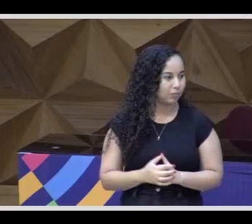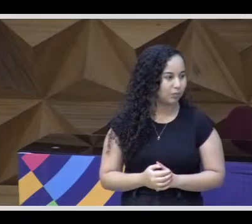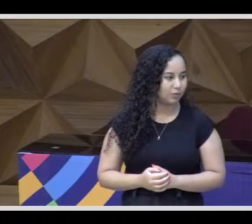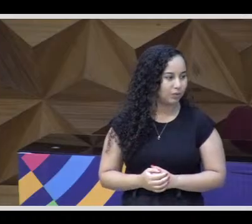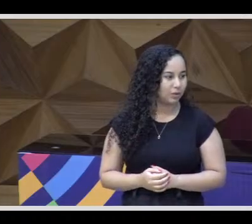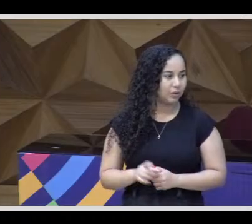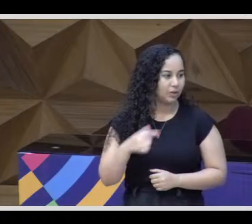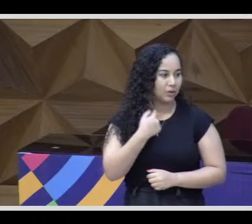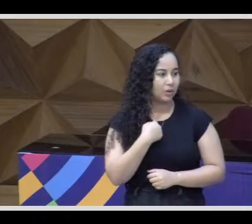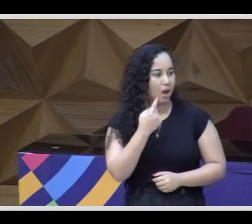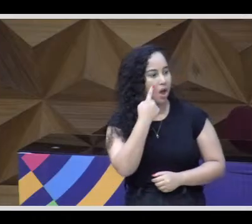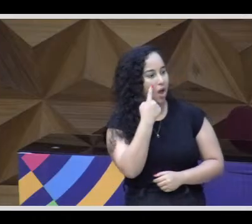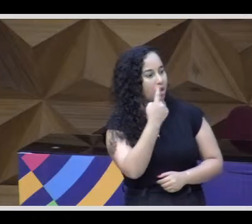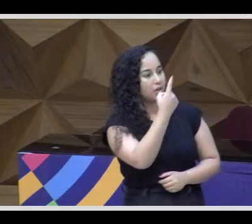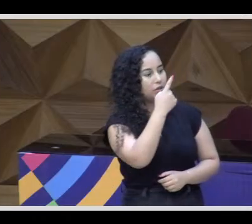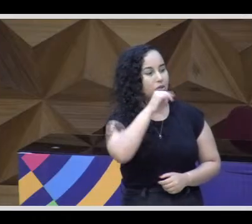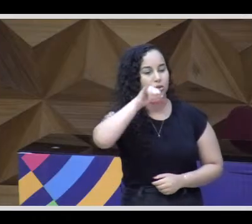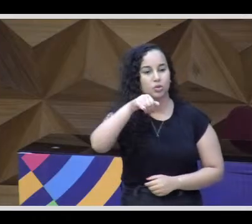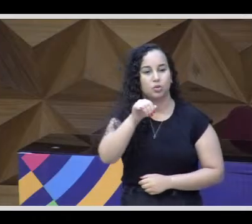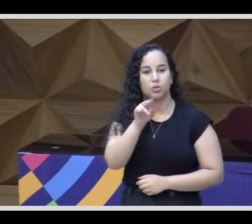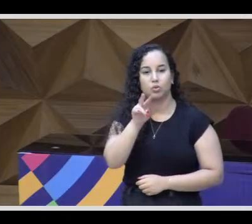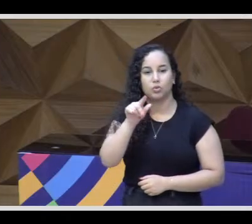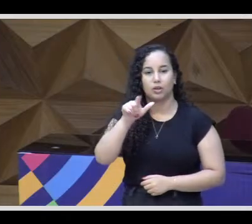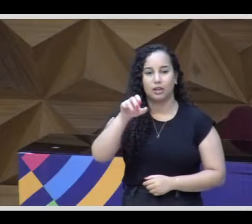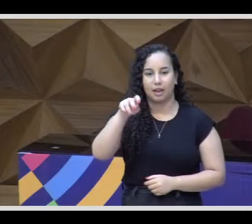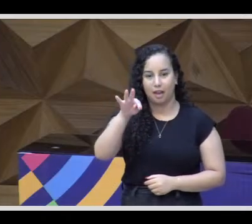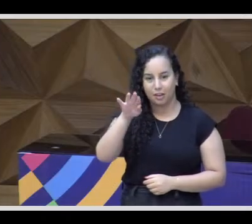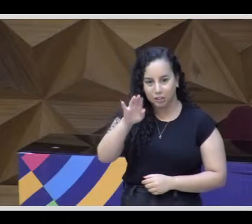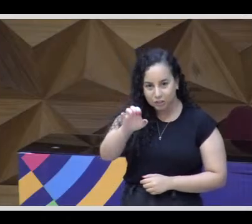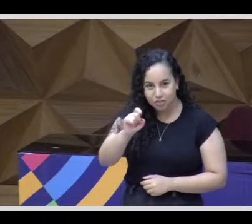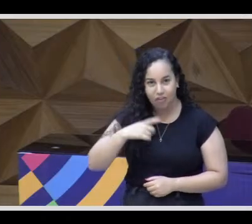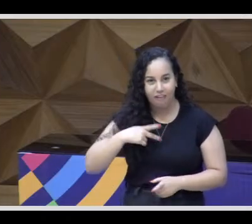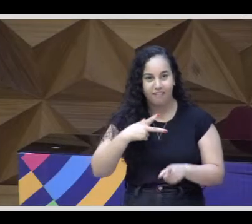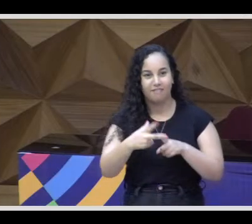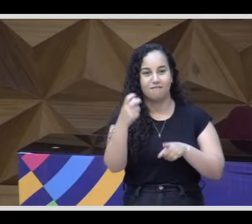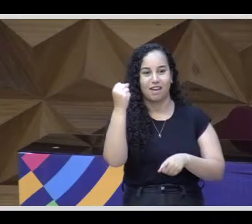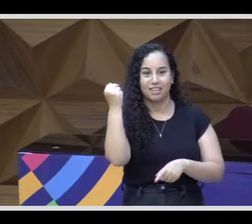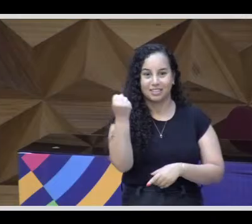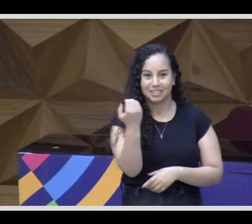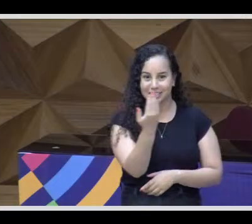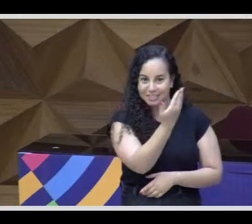to predict Juliette Freire's victory in the,